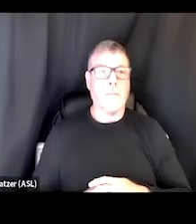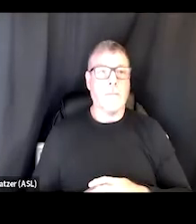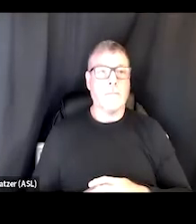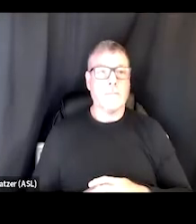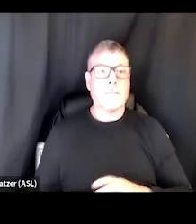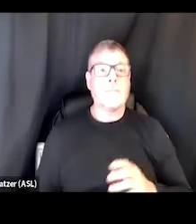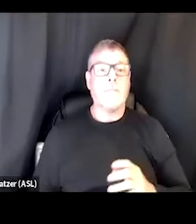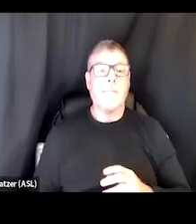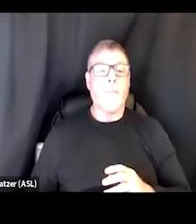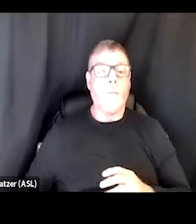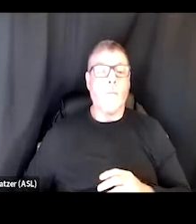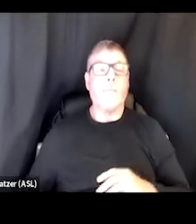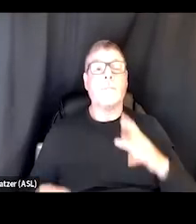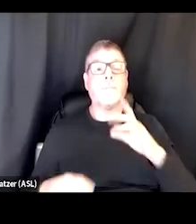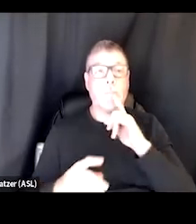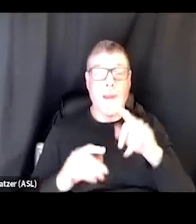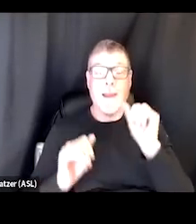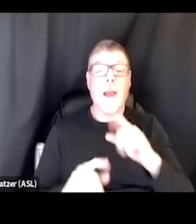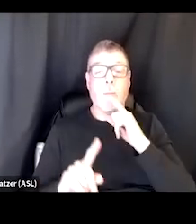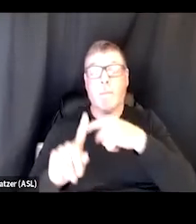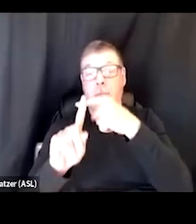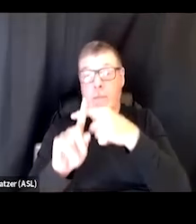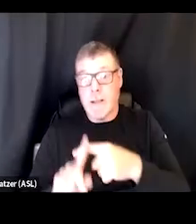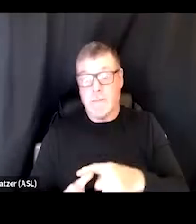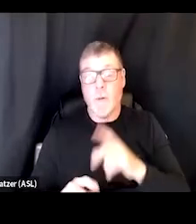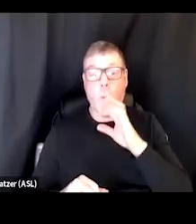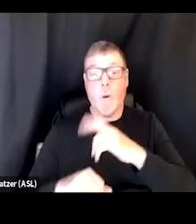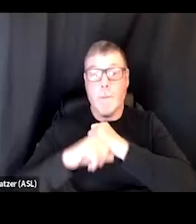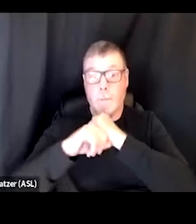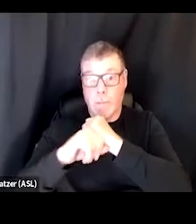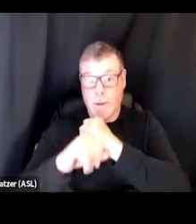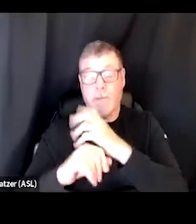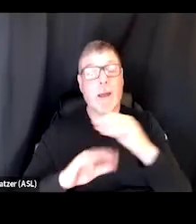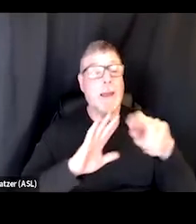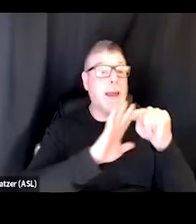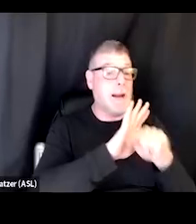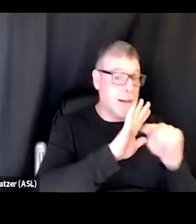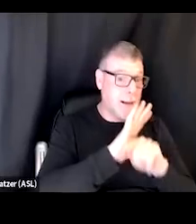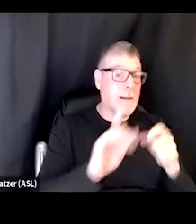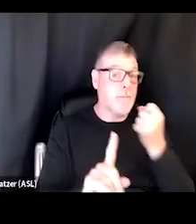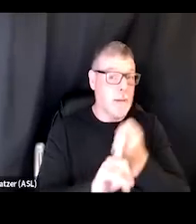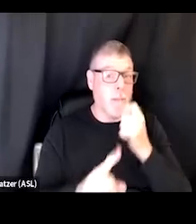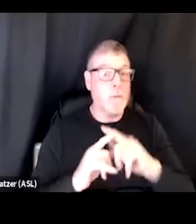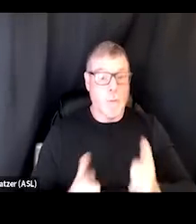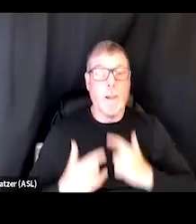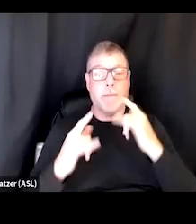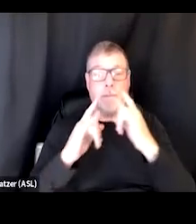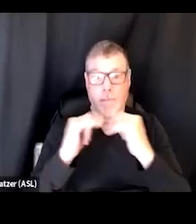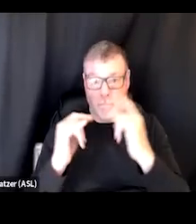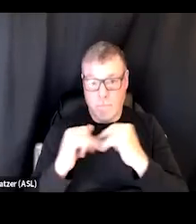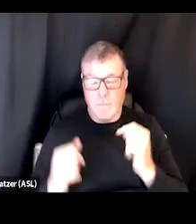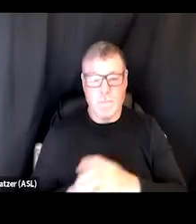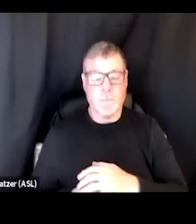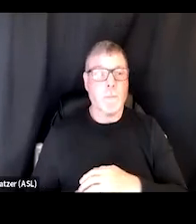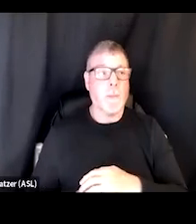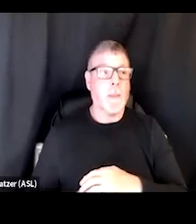So as I mentioned, there can be both positive or protective and negative impacts to living in encampments. So in terms of